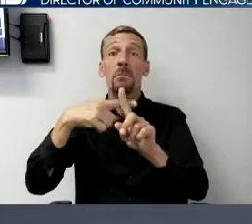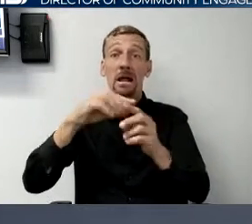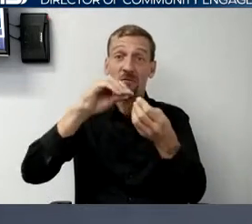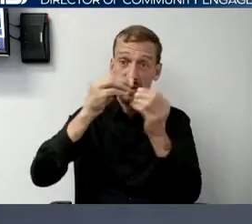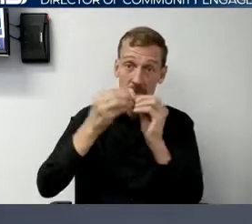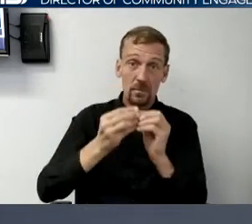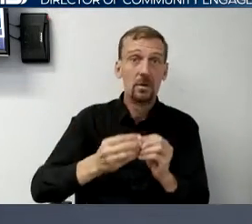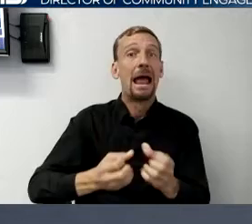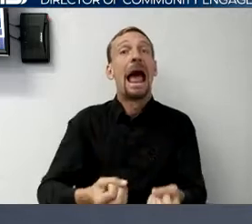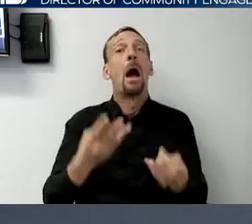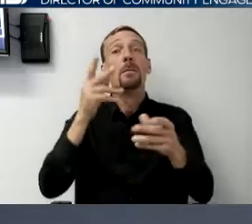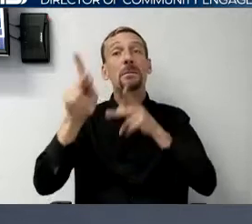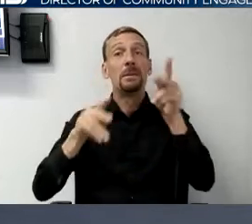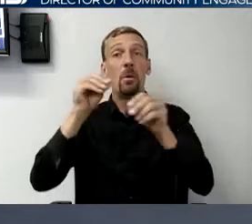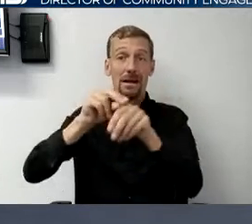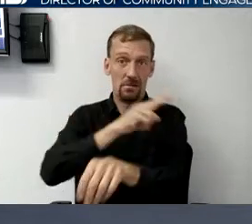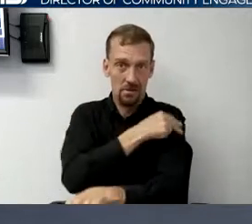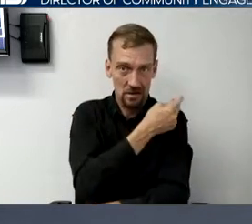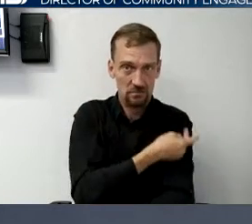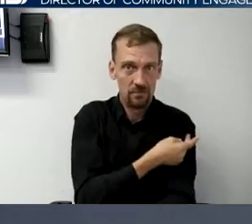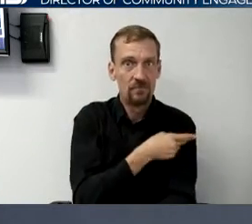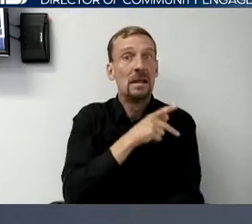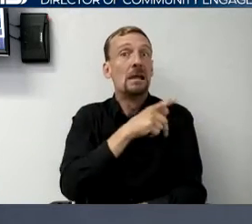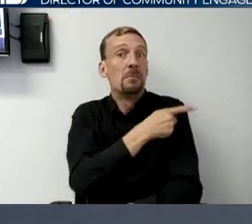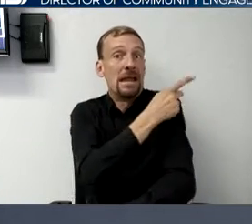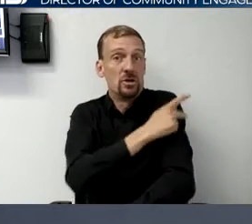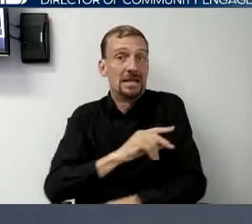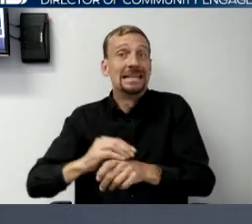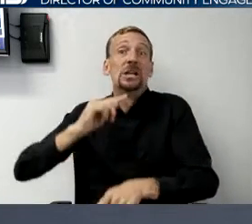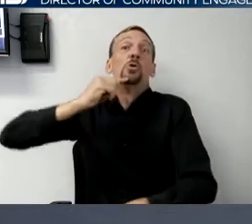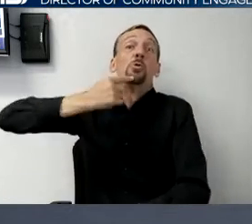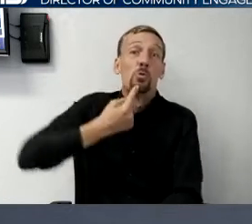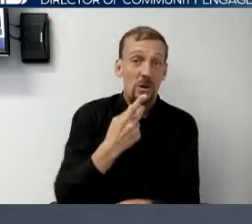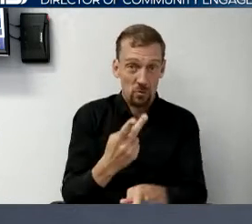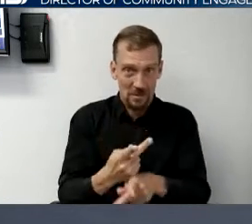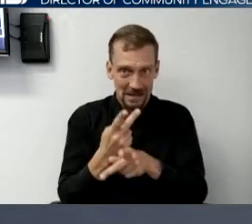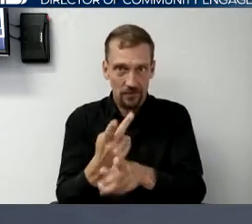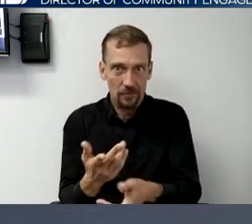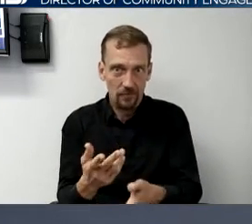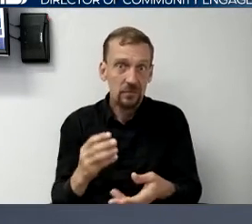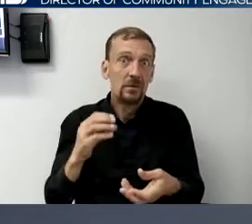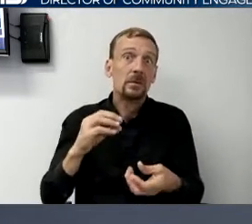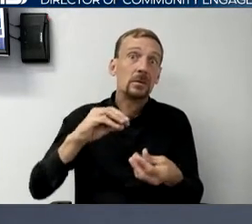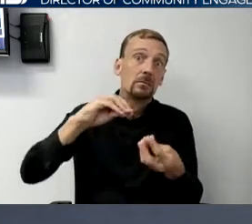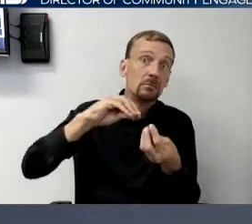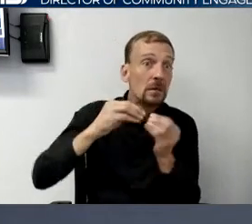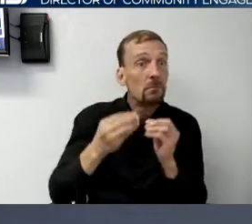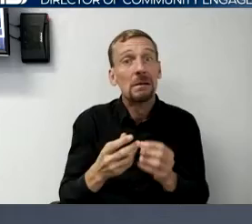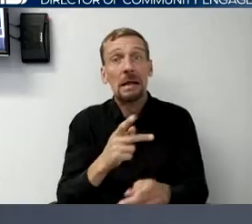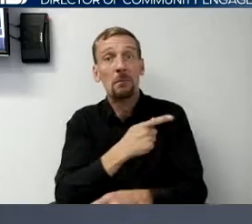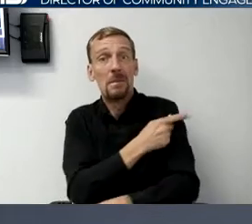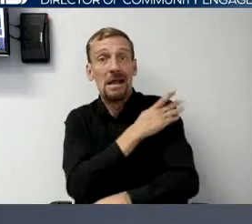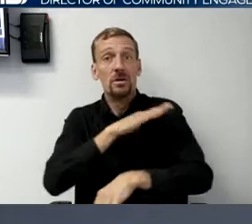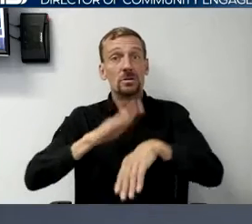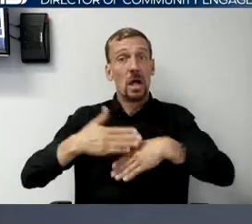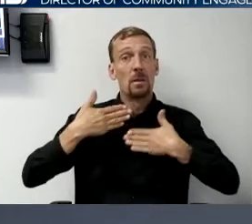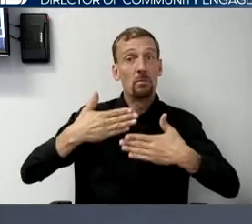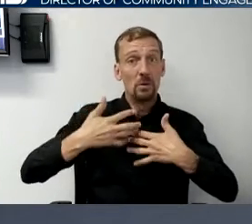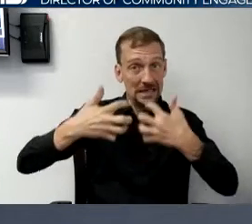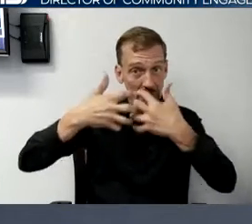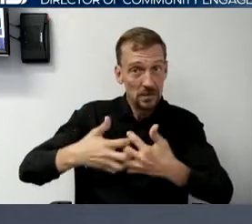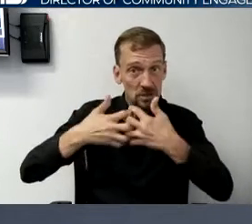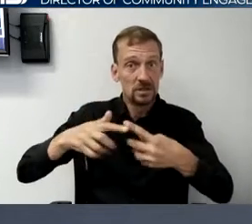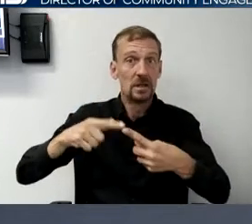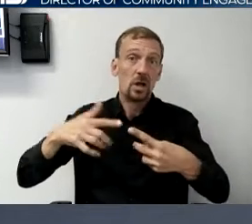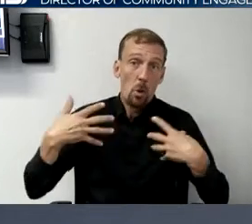rate, the number of hospitalizations, number of patients in critical care, number of patients that are on vents, number that are